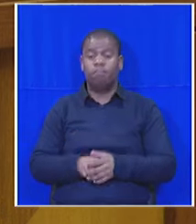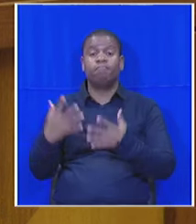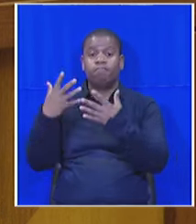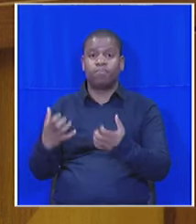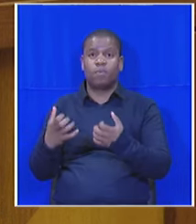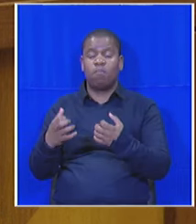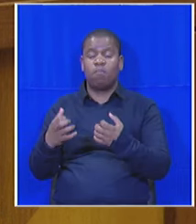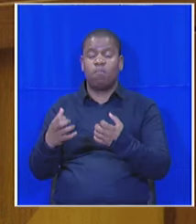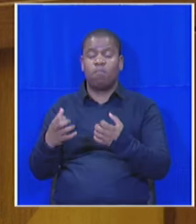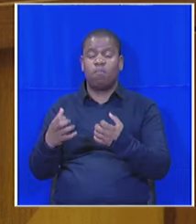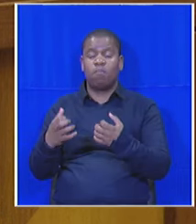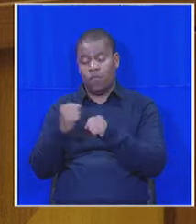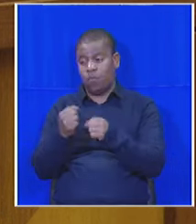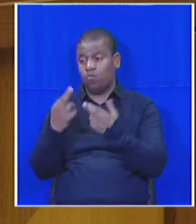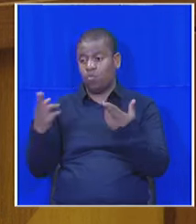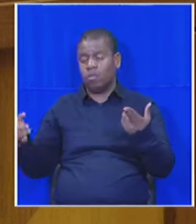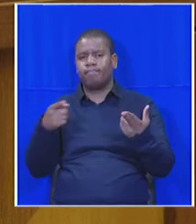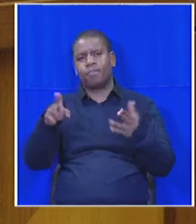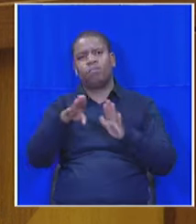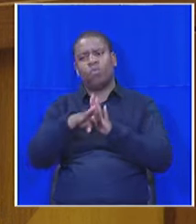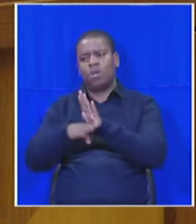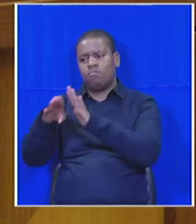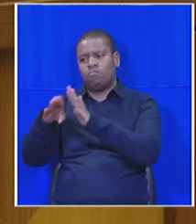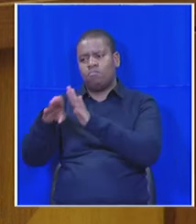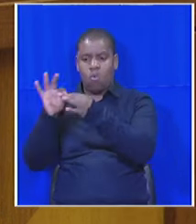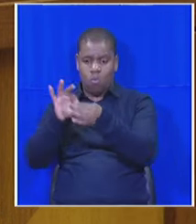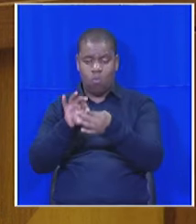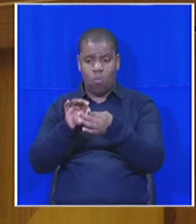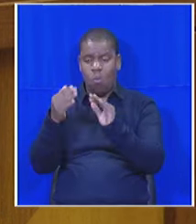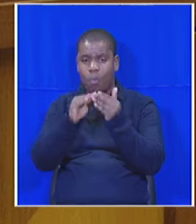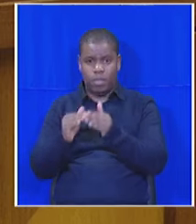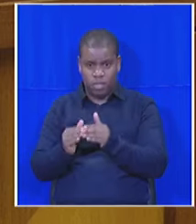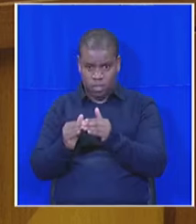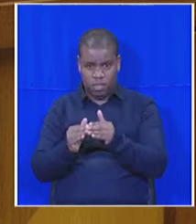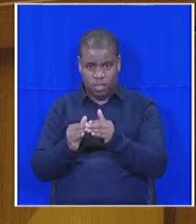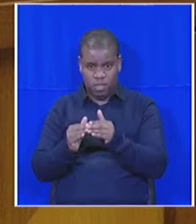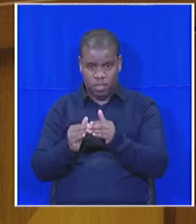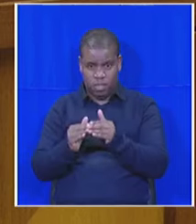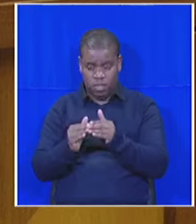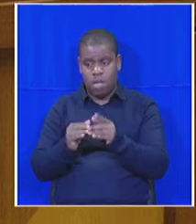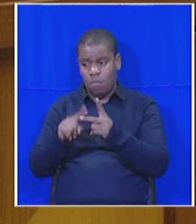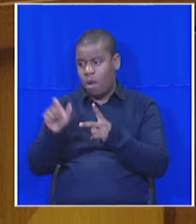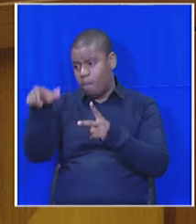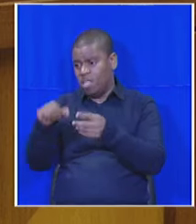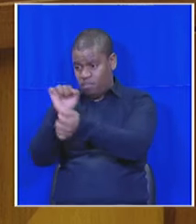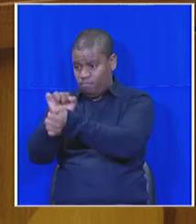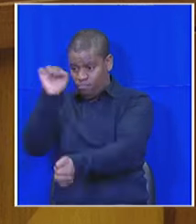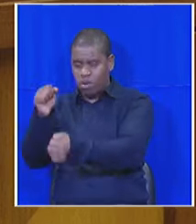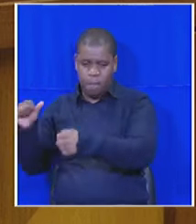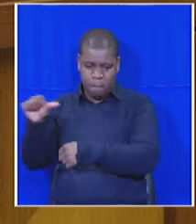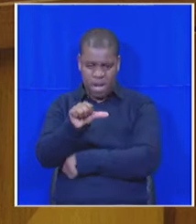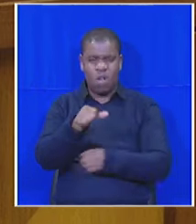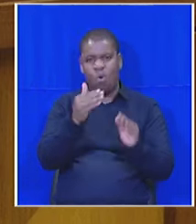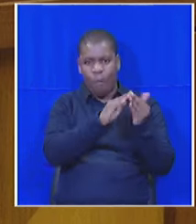does not sufficiently resource the programs dealing with community corrections and social reintegration of ex-offenders,